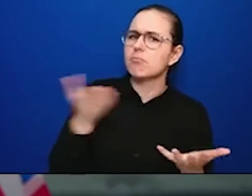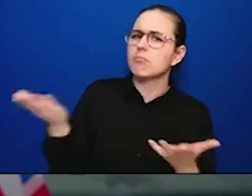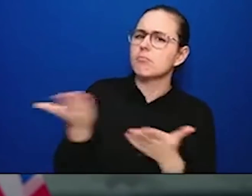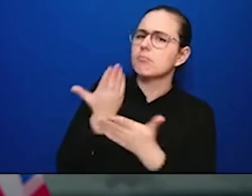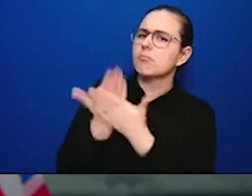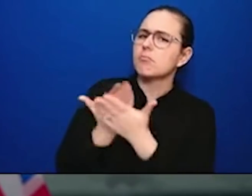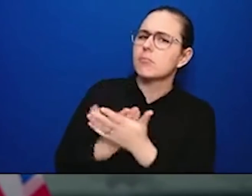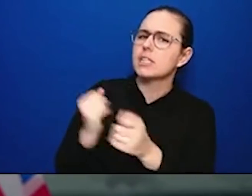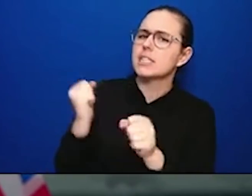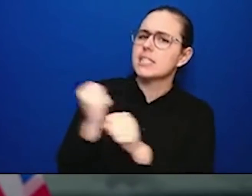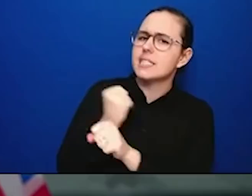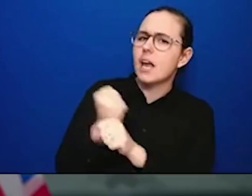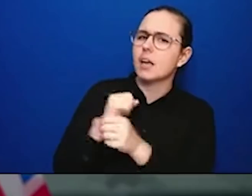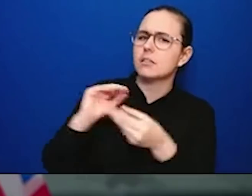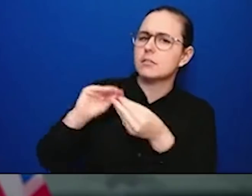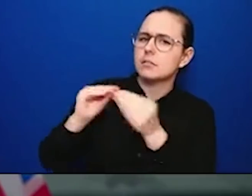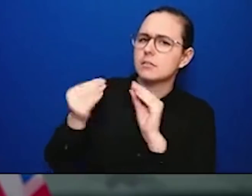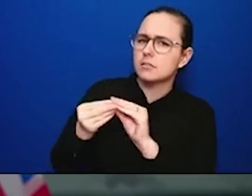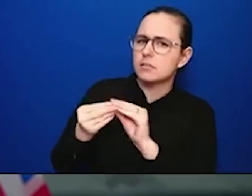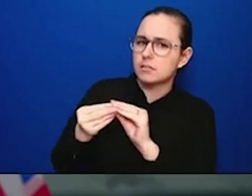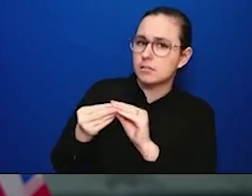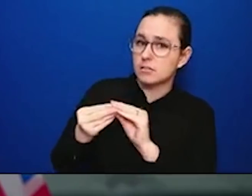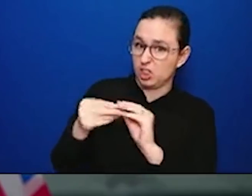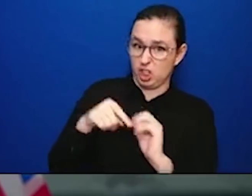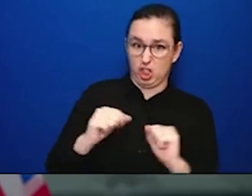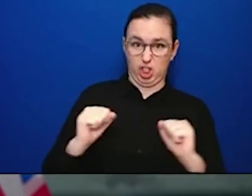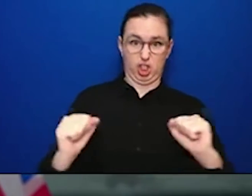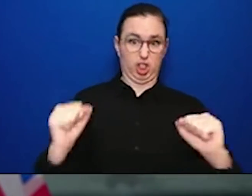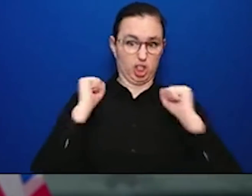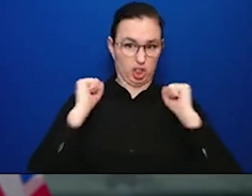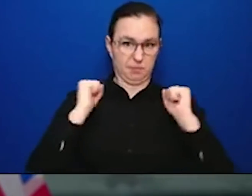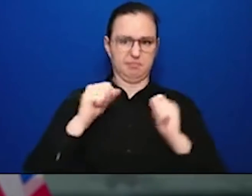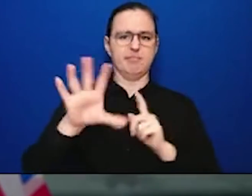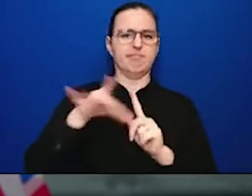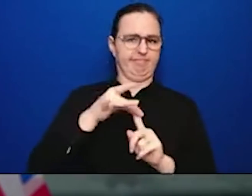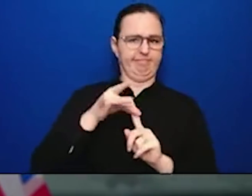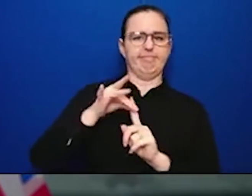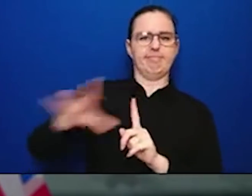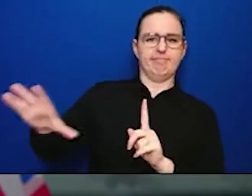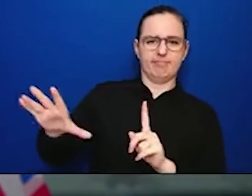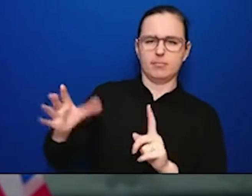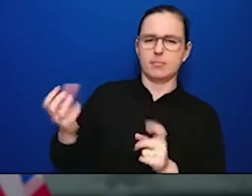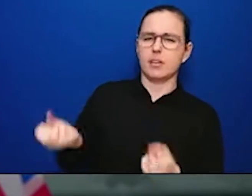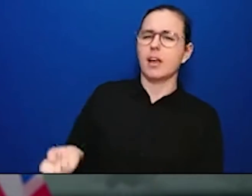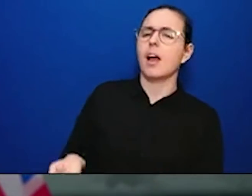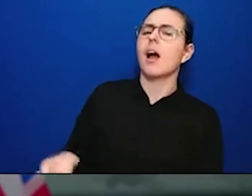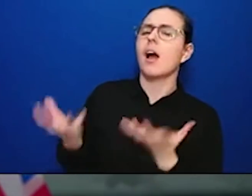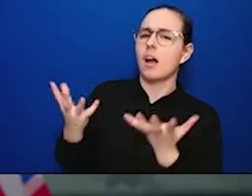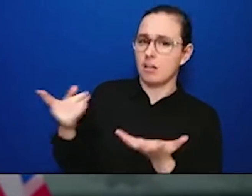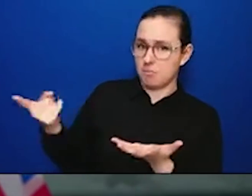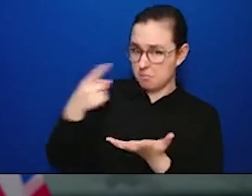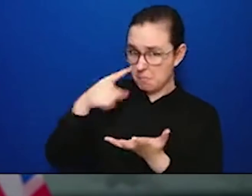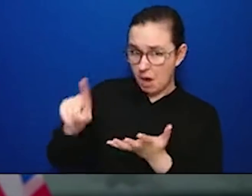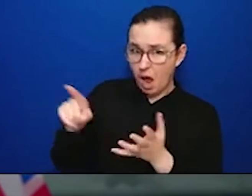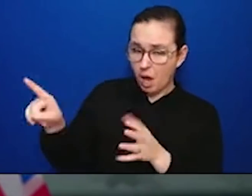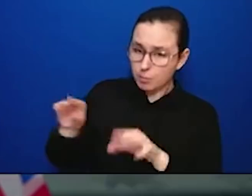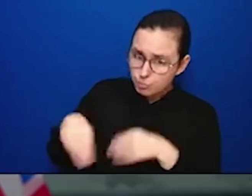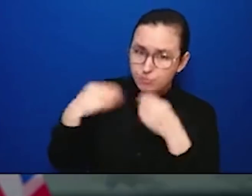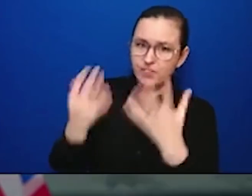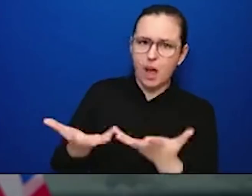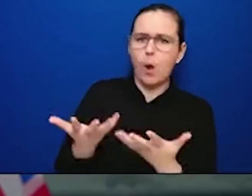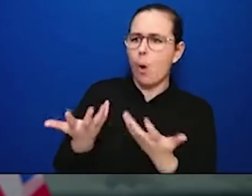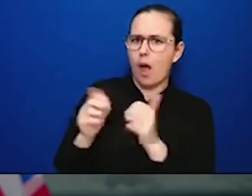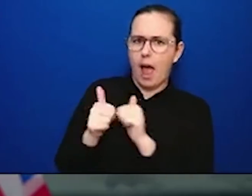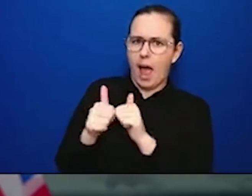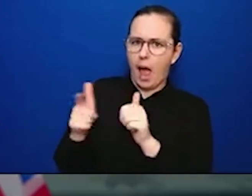How and when will you be able to provide that to them? And if could you answer in English and French, please? Yeah. You know, I've talked